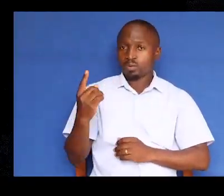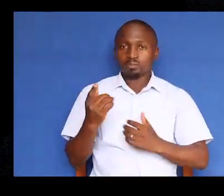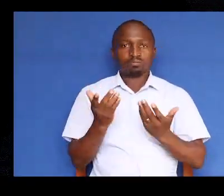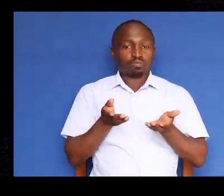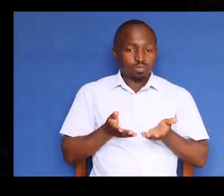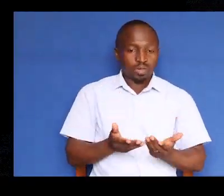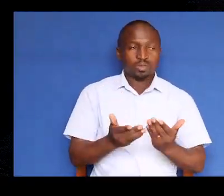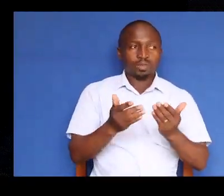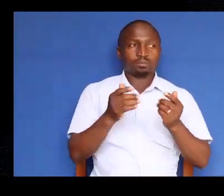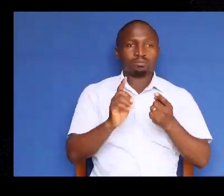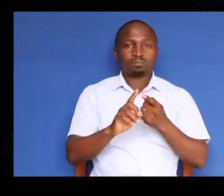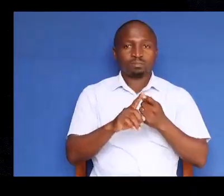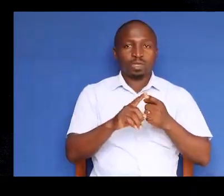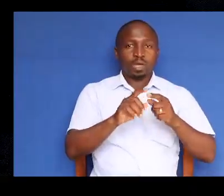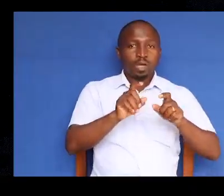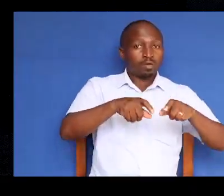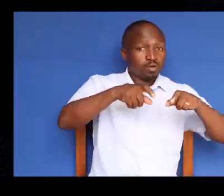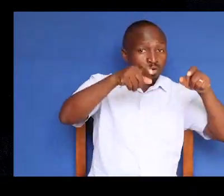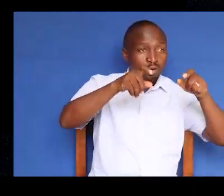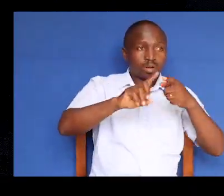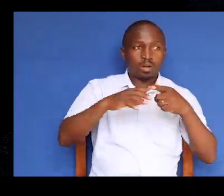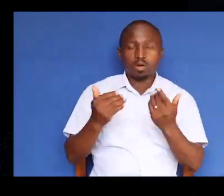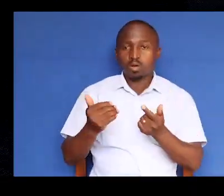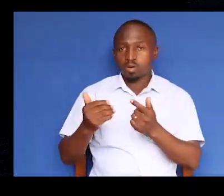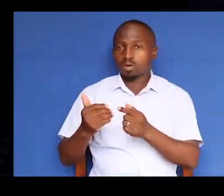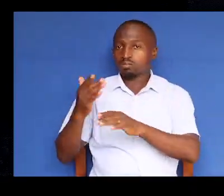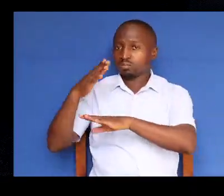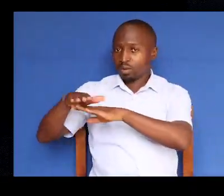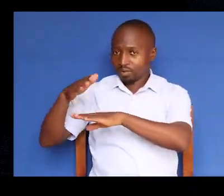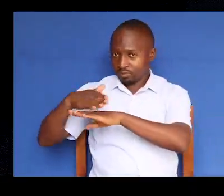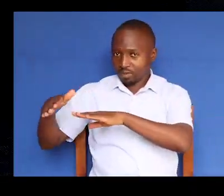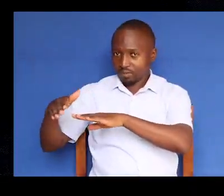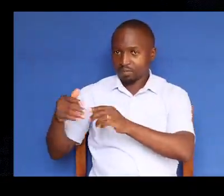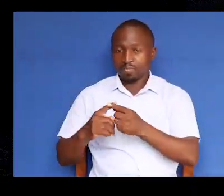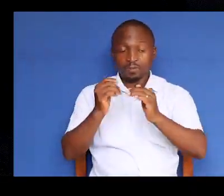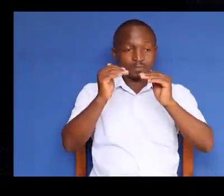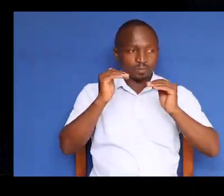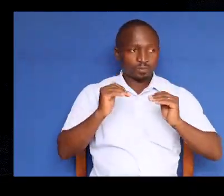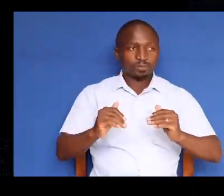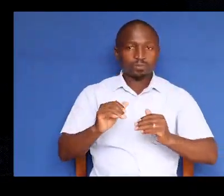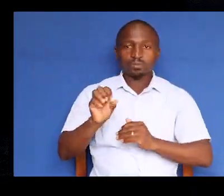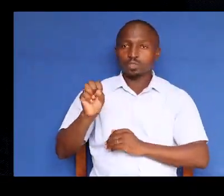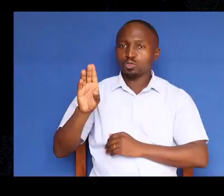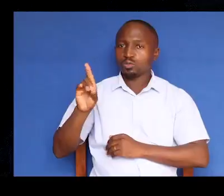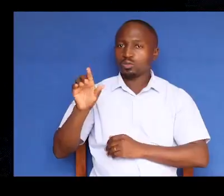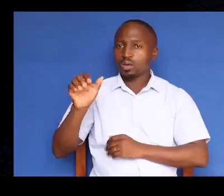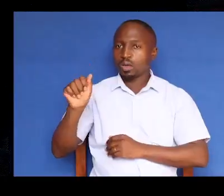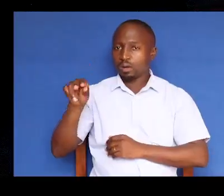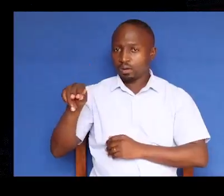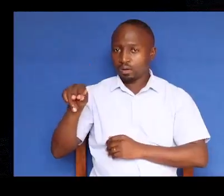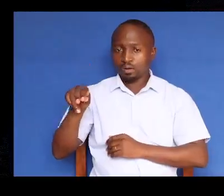in making production, whether of cotton or sisal. While when we come to Sudan here, opportunity